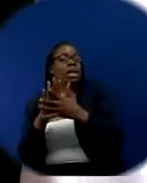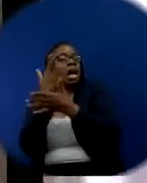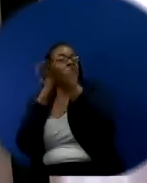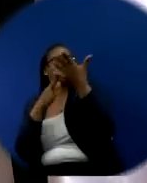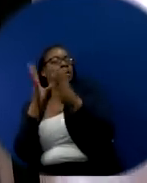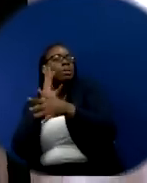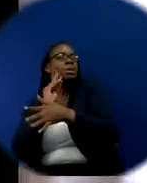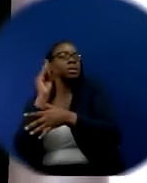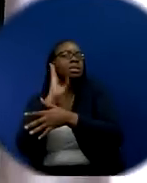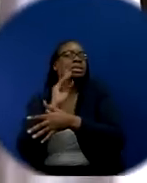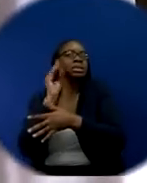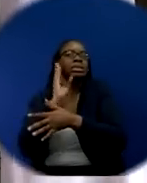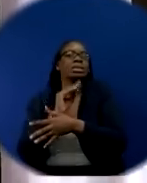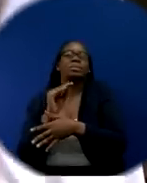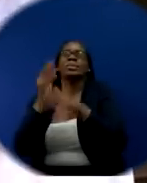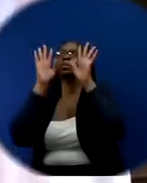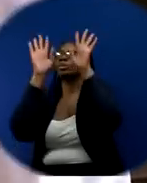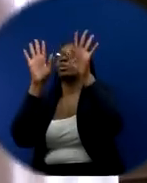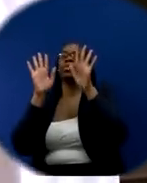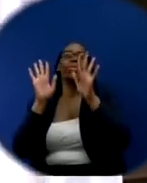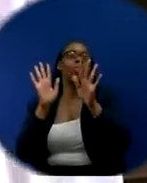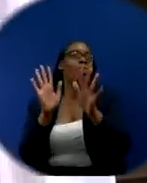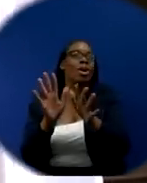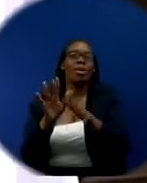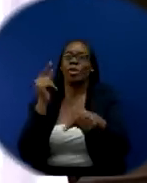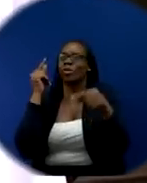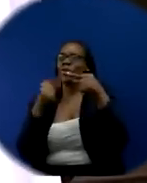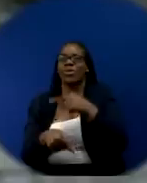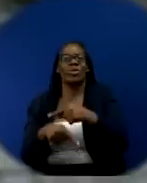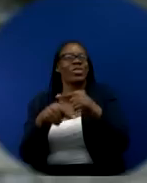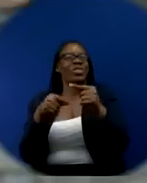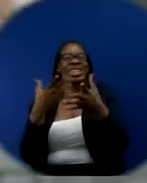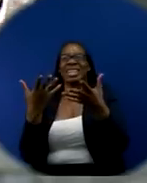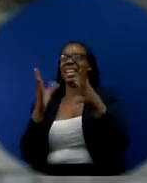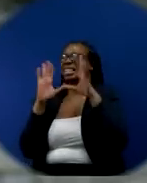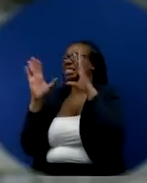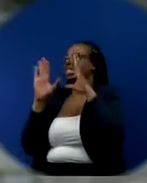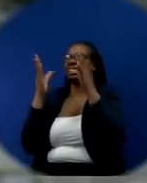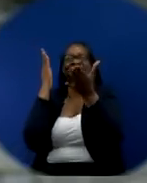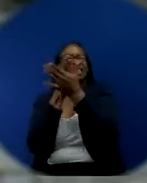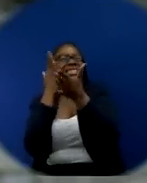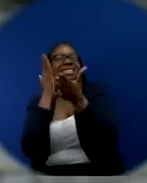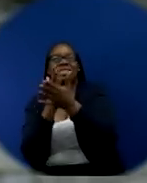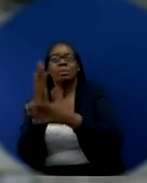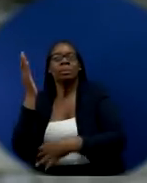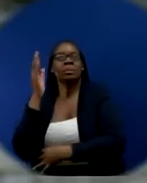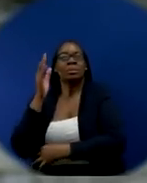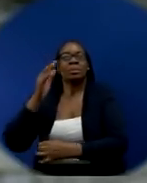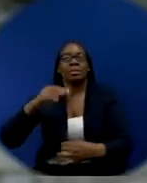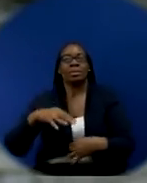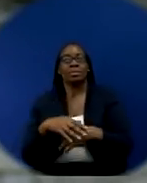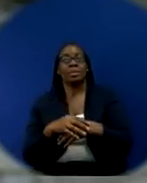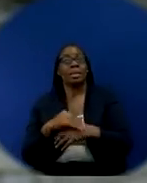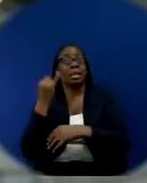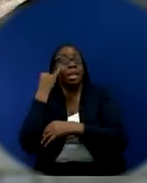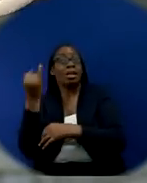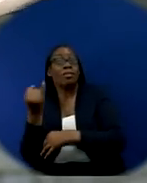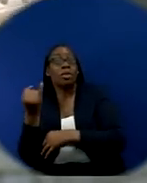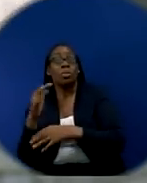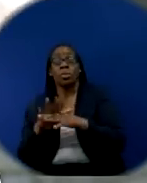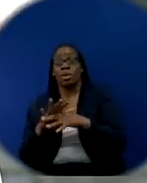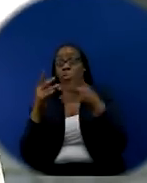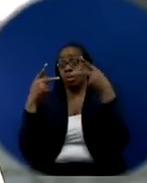had that were just so wonderful that we can't stop talking about it. If you went to our church gala just a few weeks ago, it was